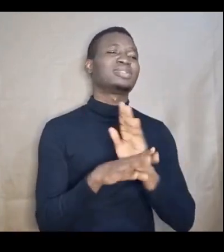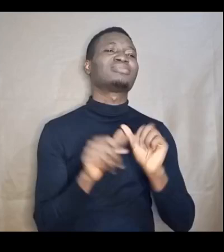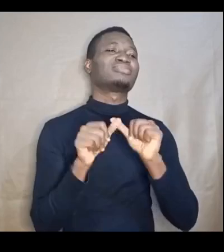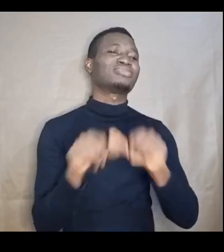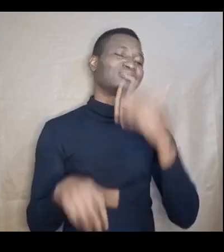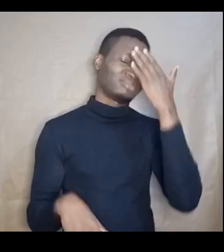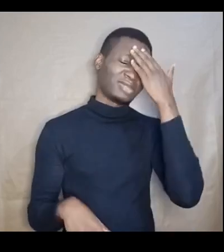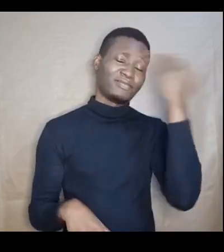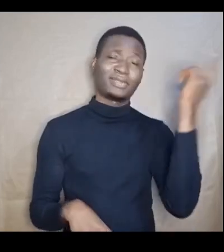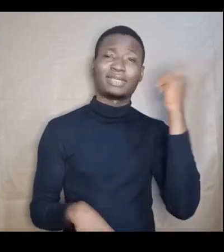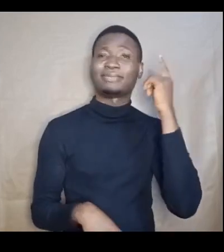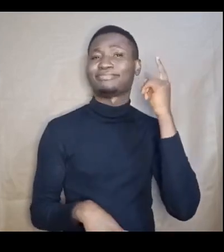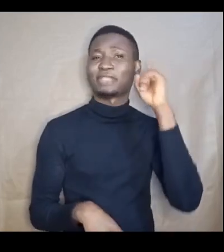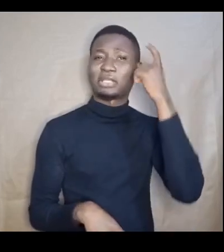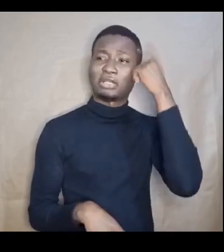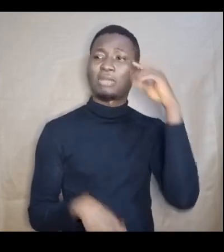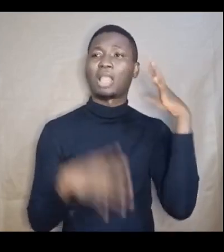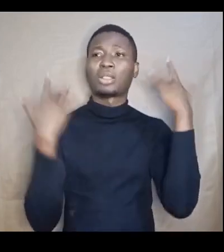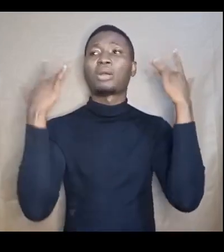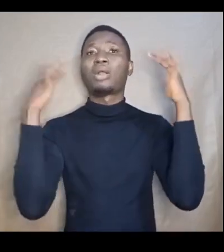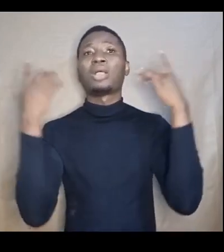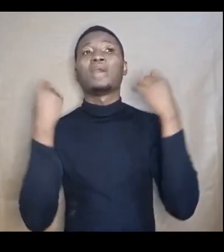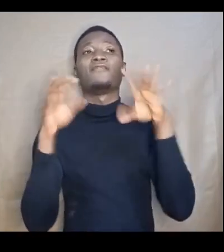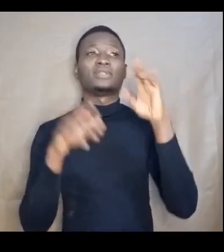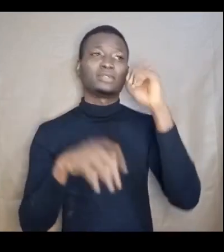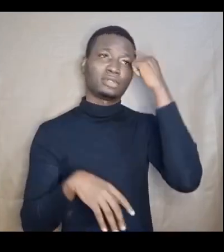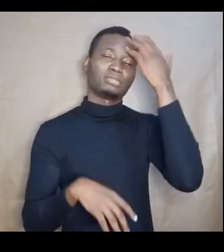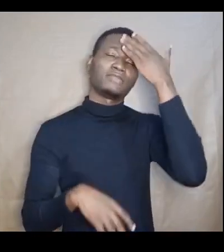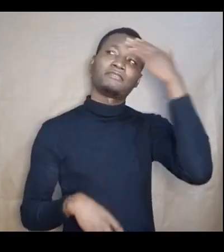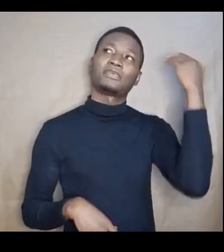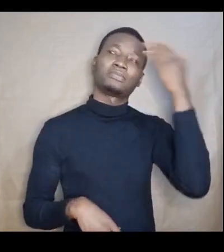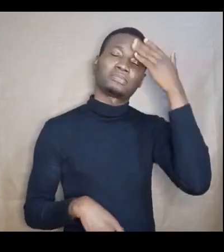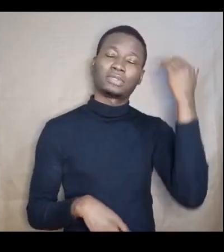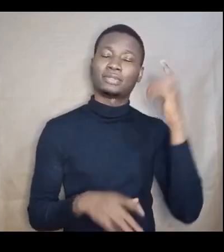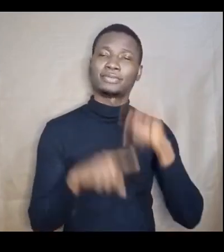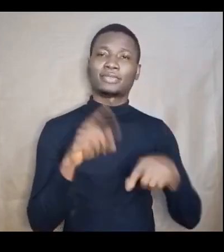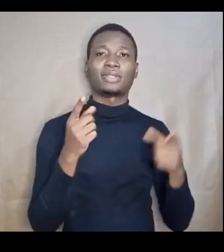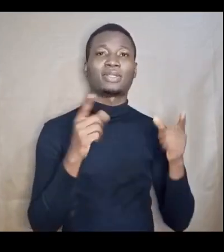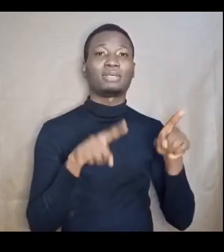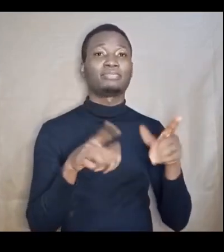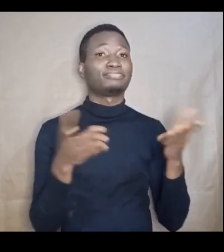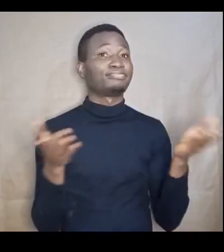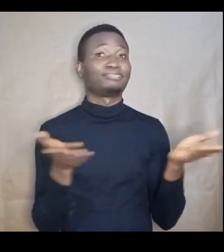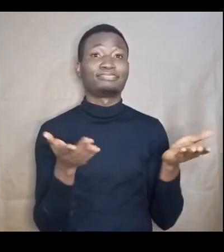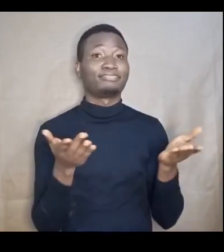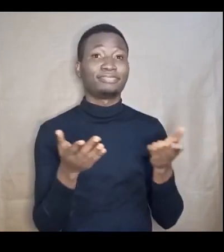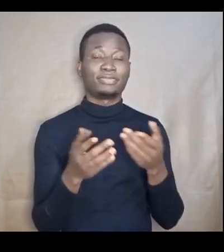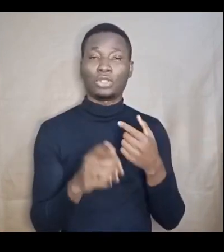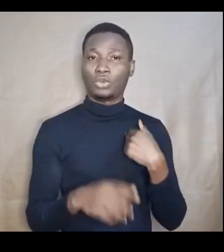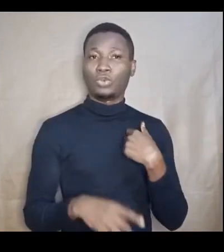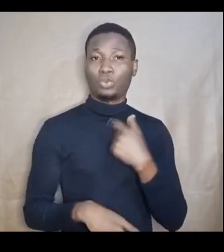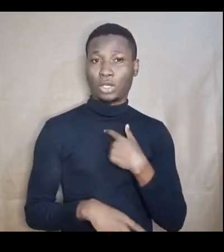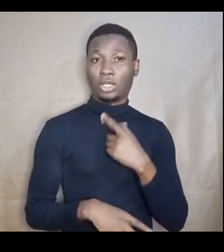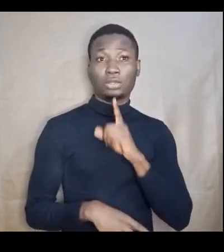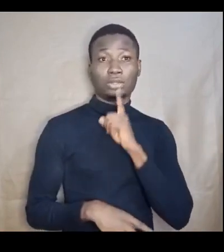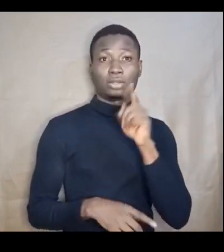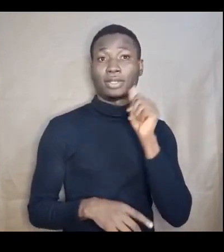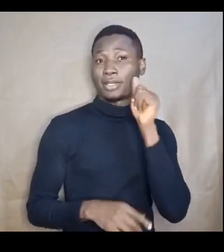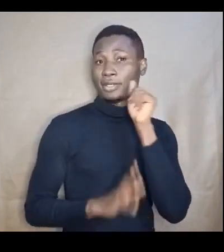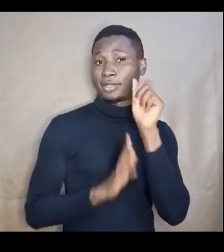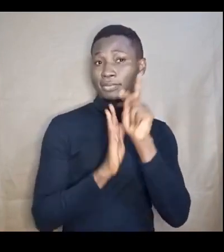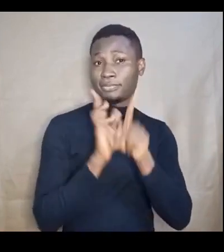The government would just make noise and go away. It will never happen. Of course, when we assured the Anambra, we are determined to